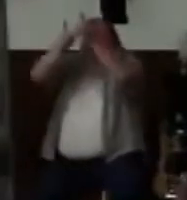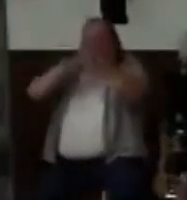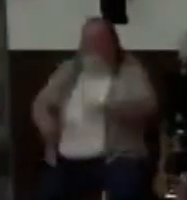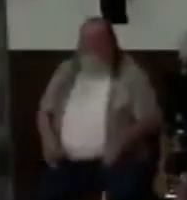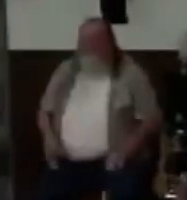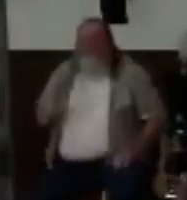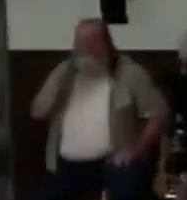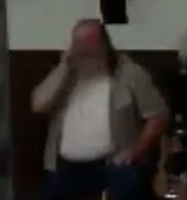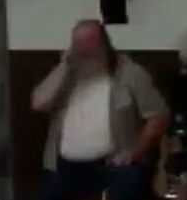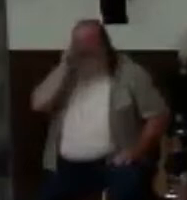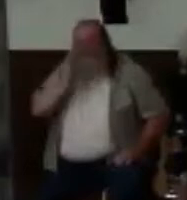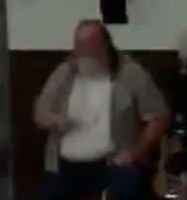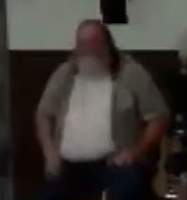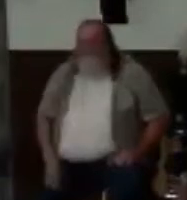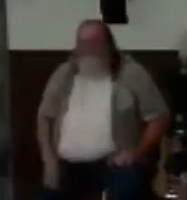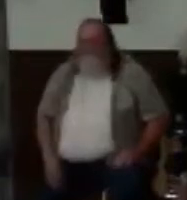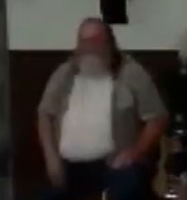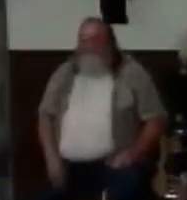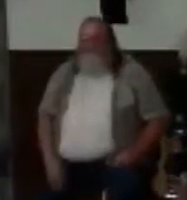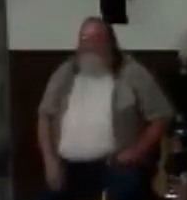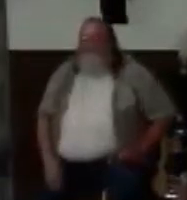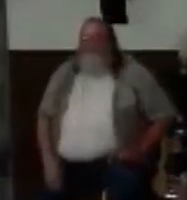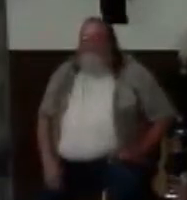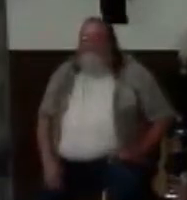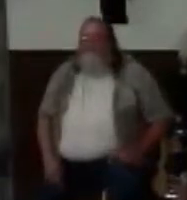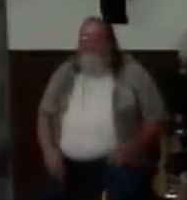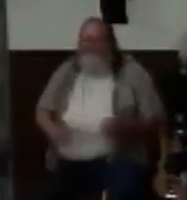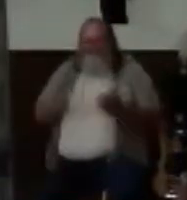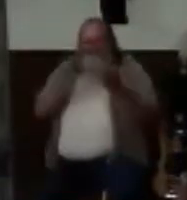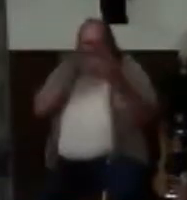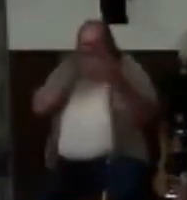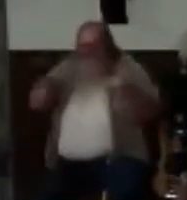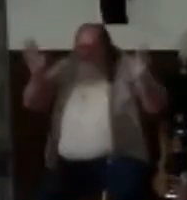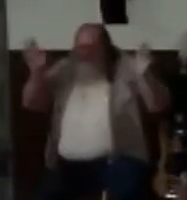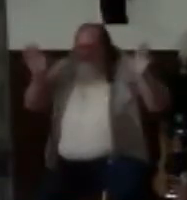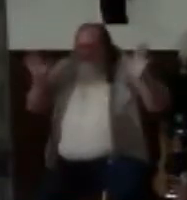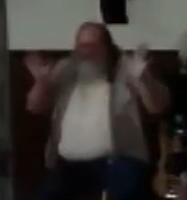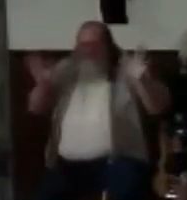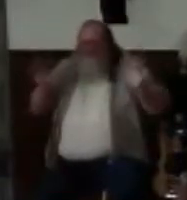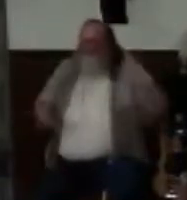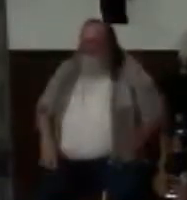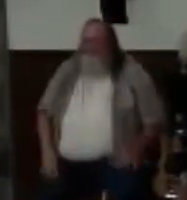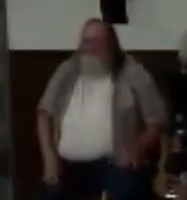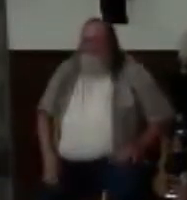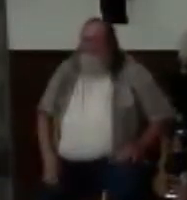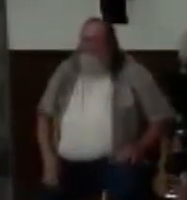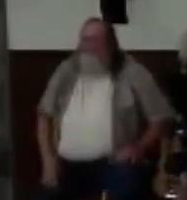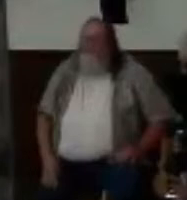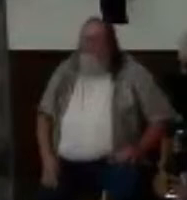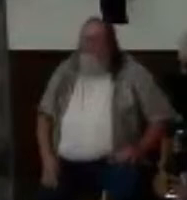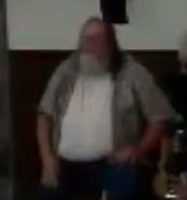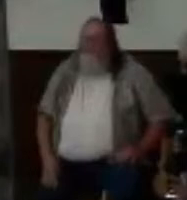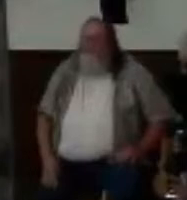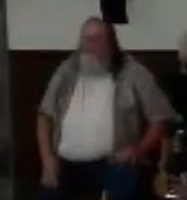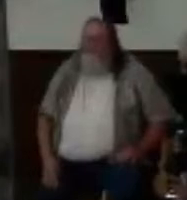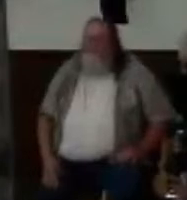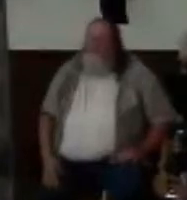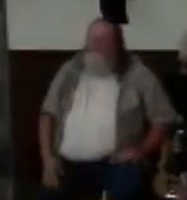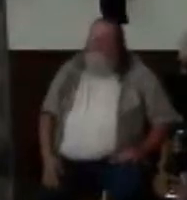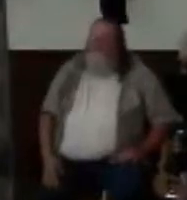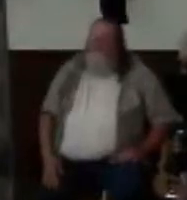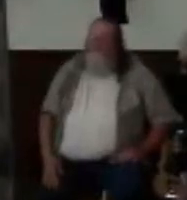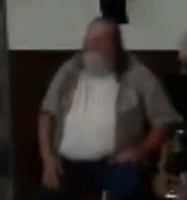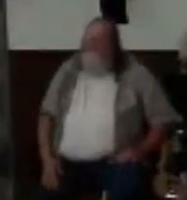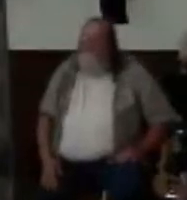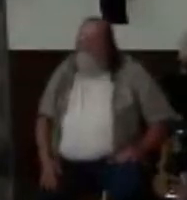On the last day, the climax of the fast, excuse me. On the last day, the